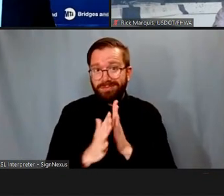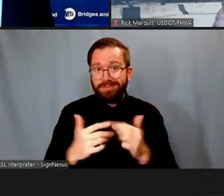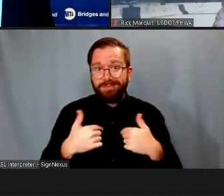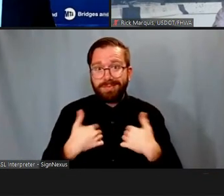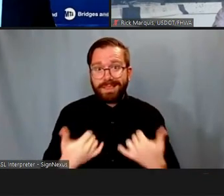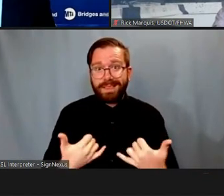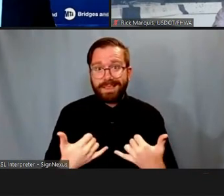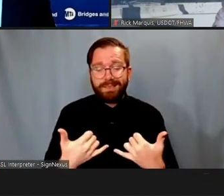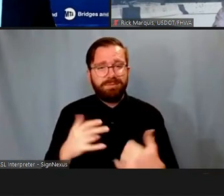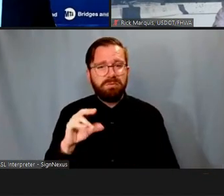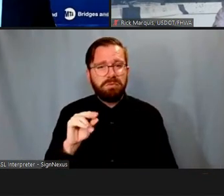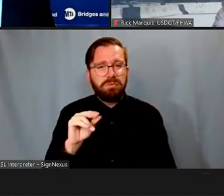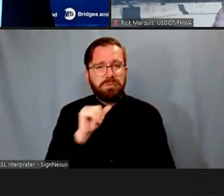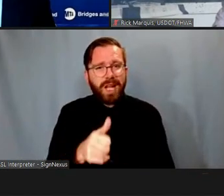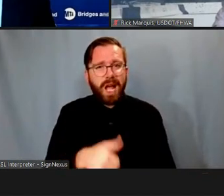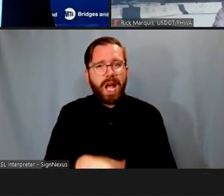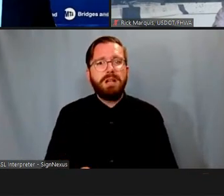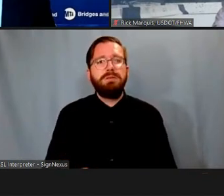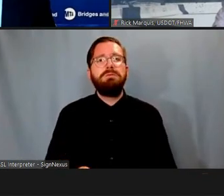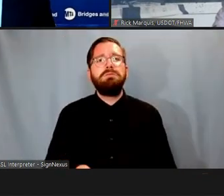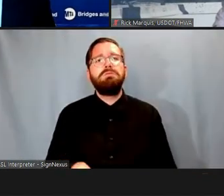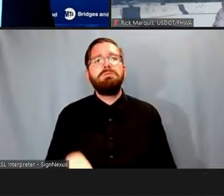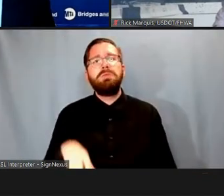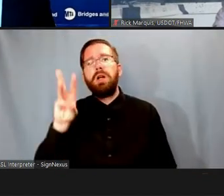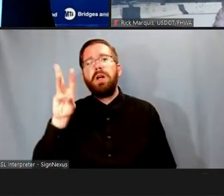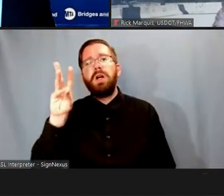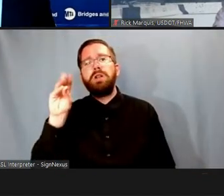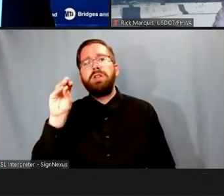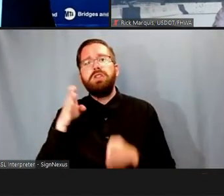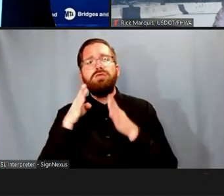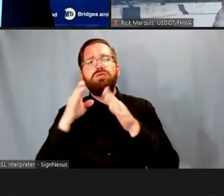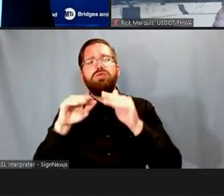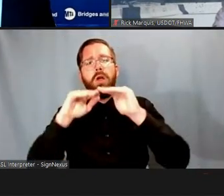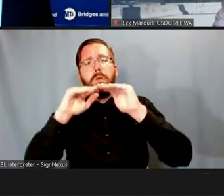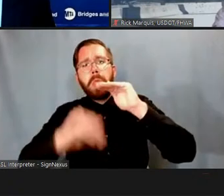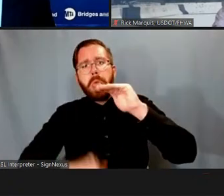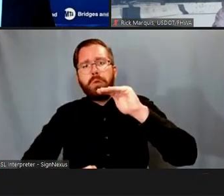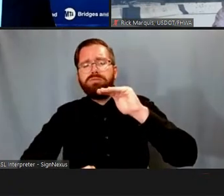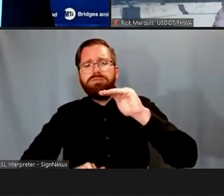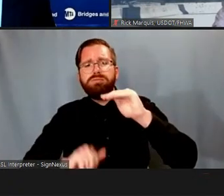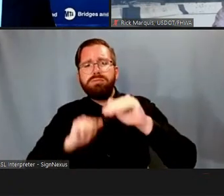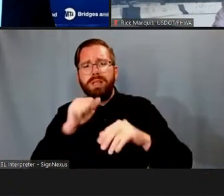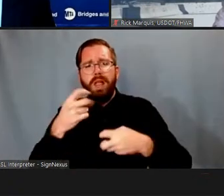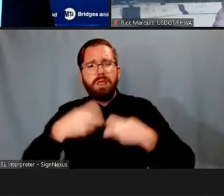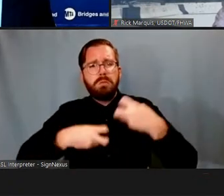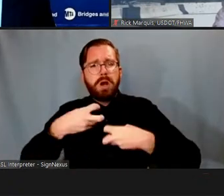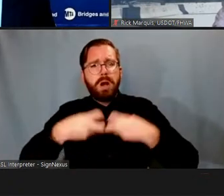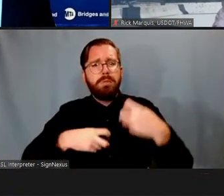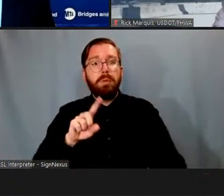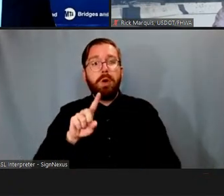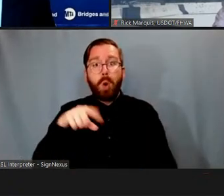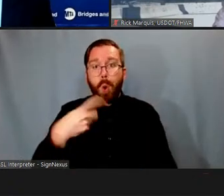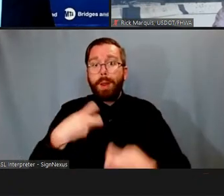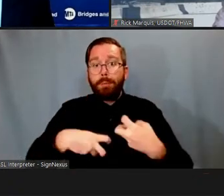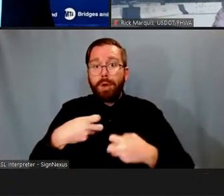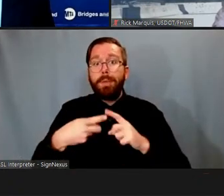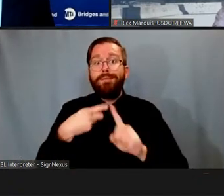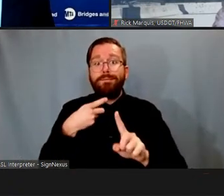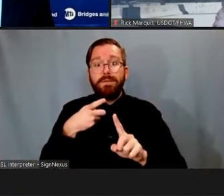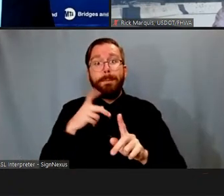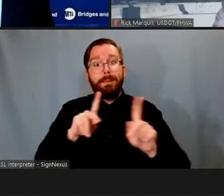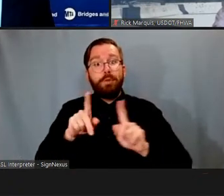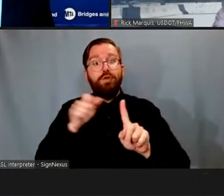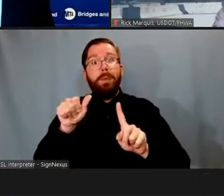businesses below 60th street in manhattan it is a problem of the people who come in here i live